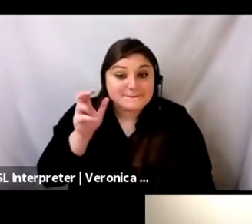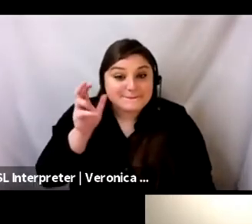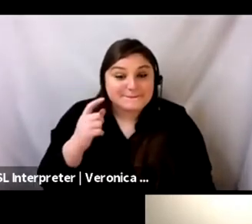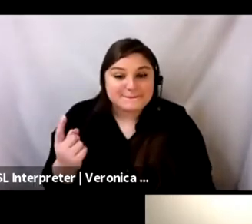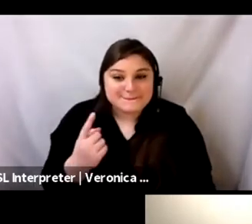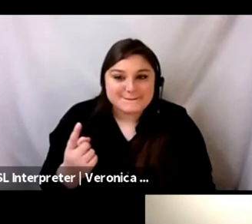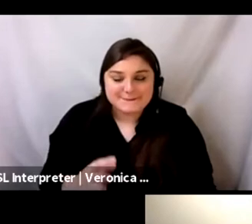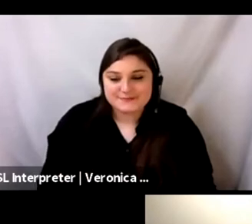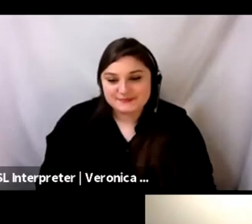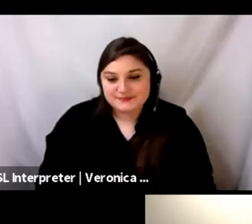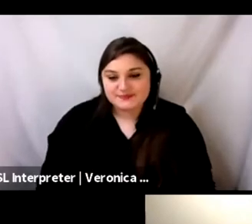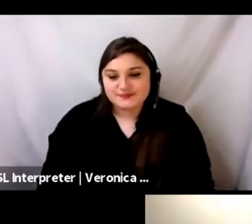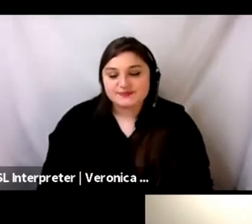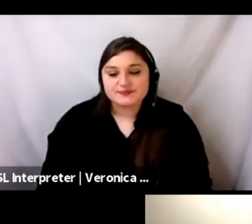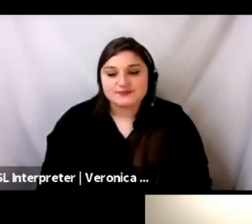Yeah.